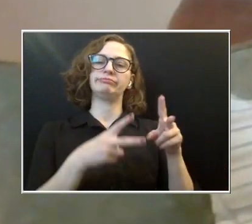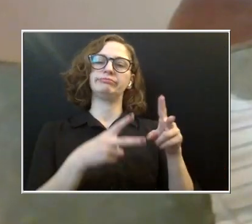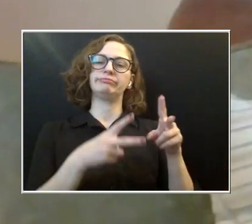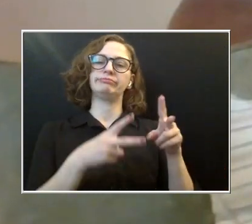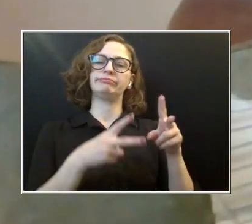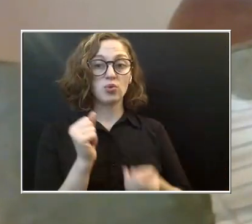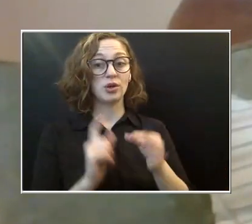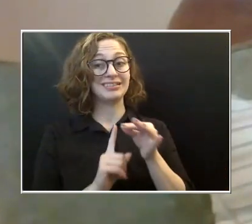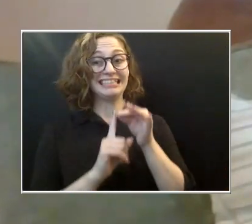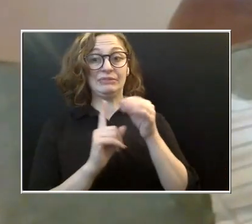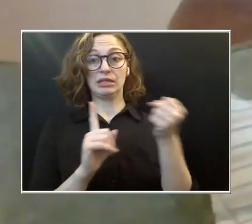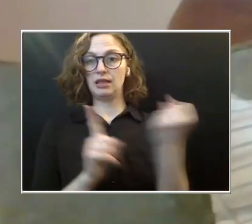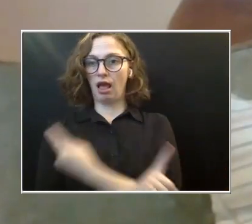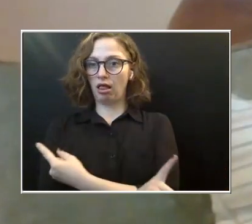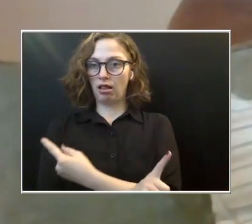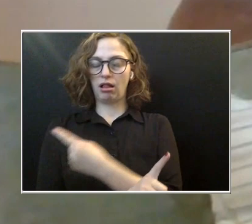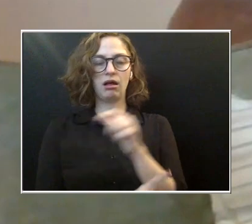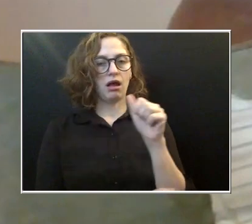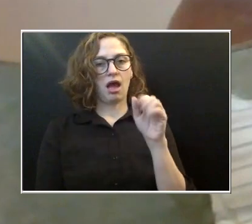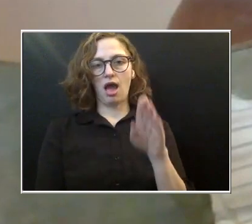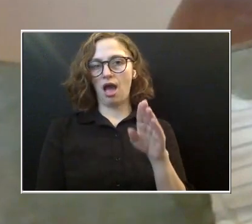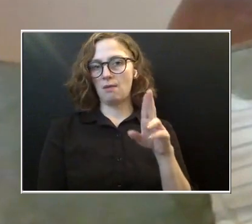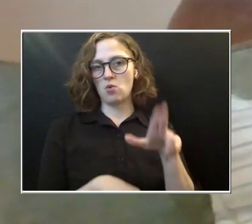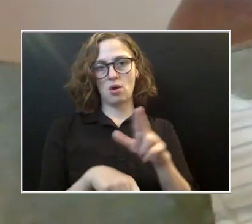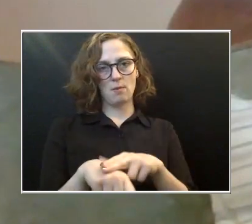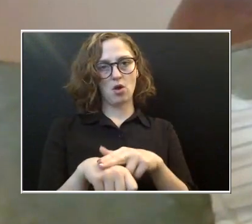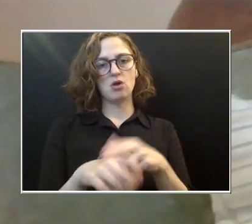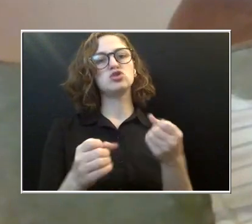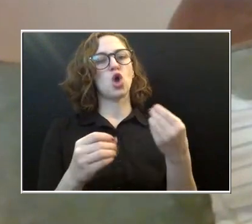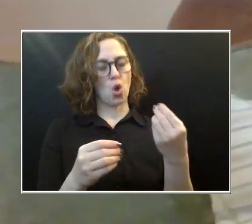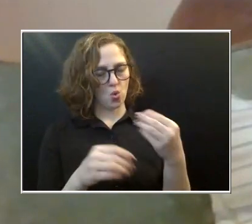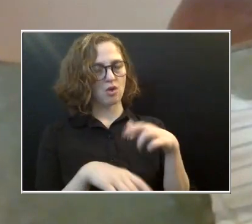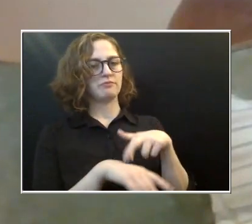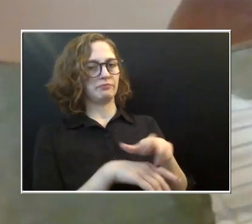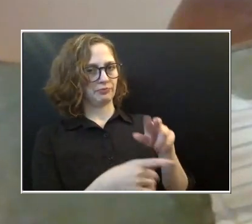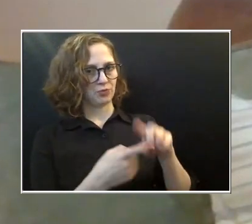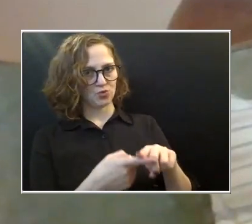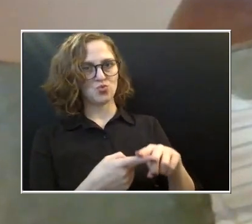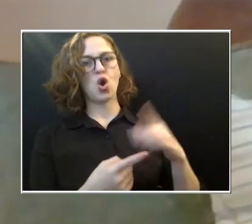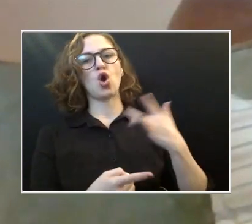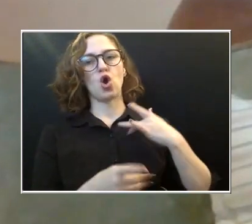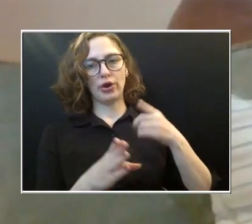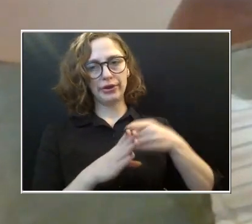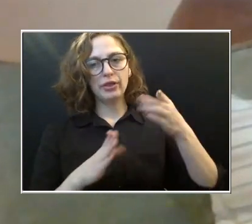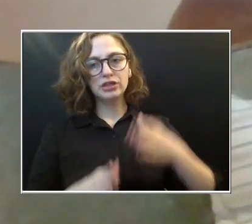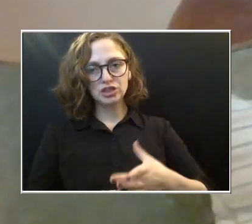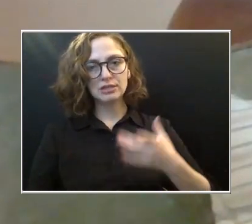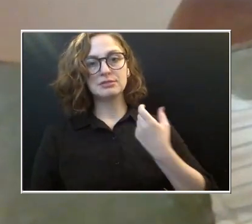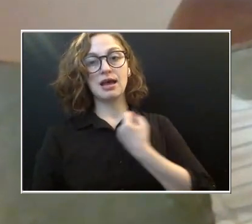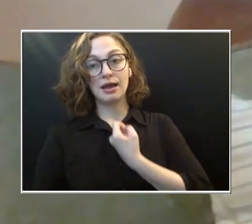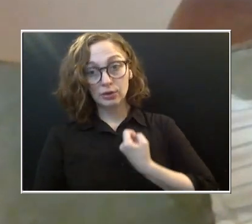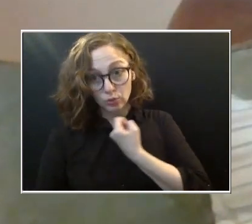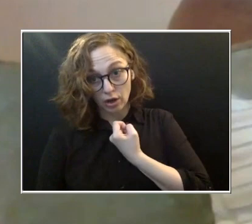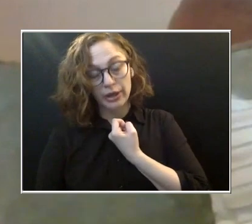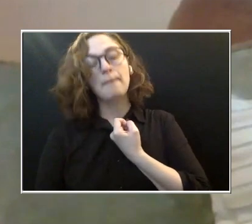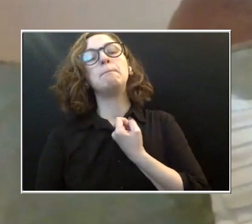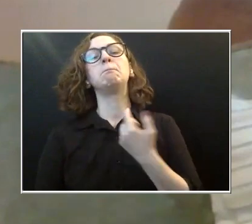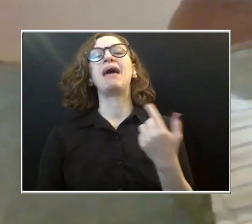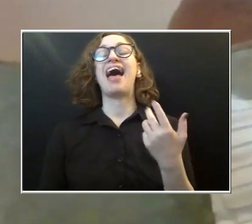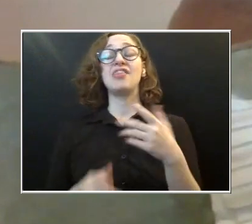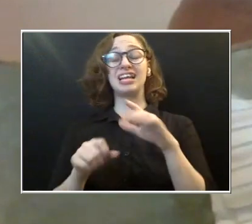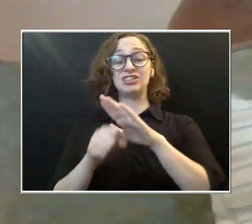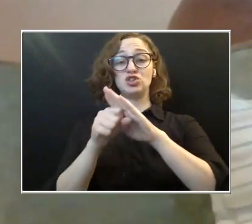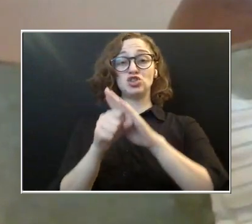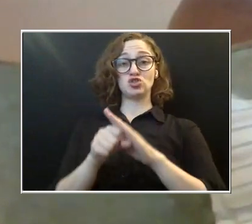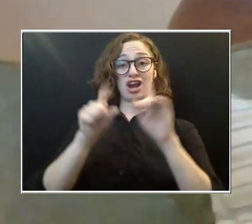So they referred me on to a cardiologist who then did the echocardiogram, and I failed a stress test. And that's what I